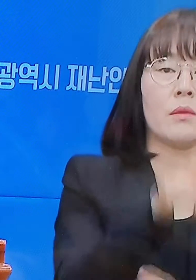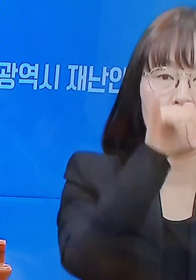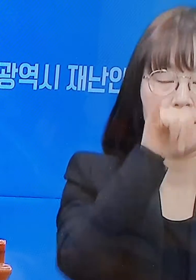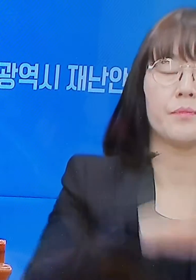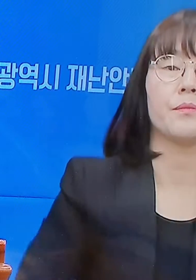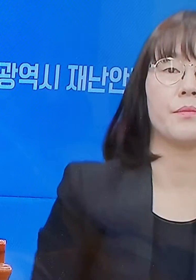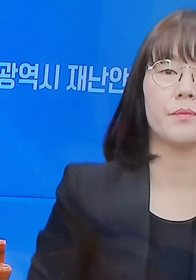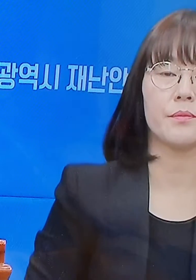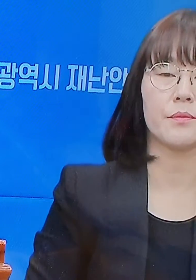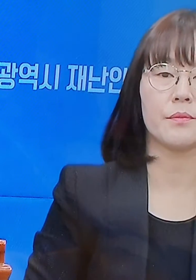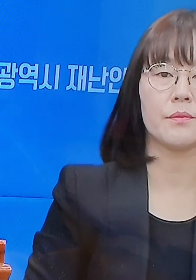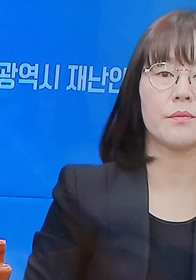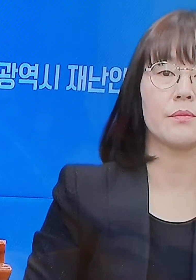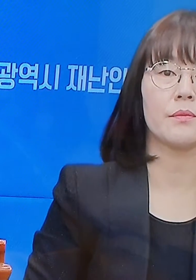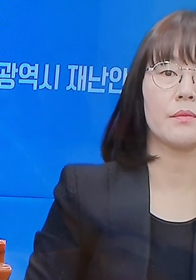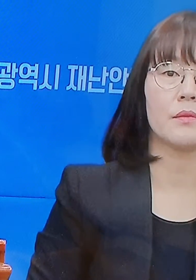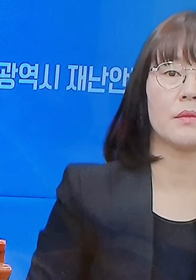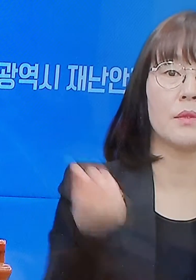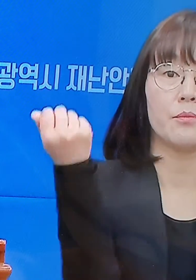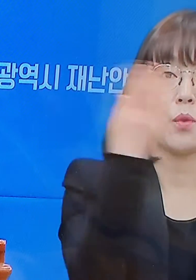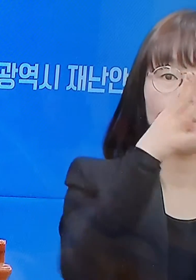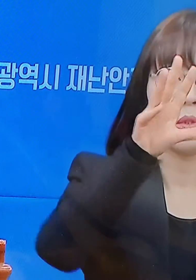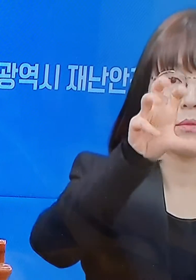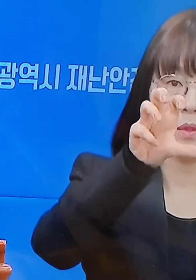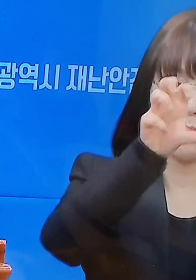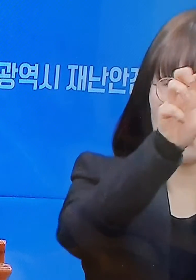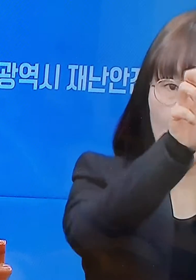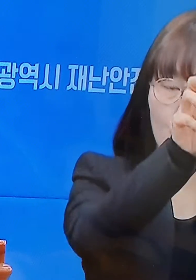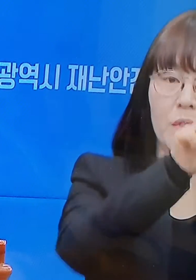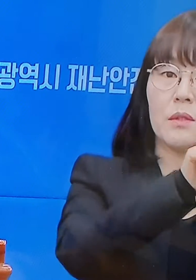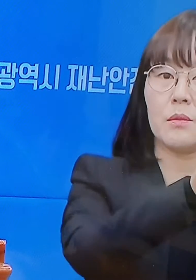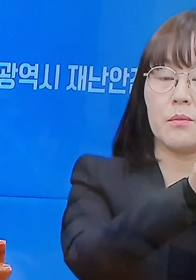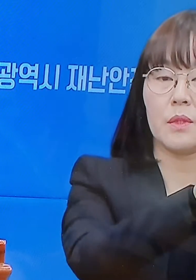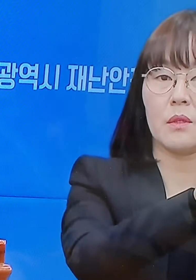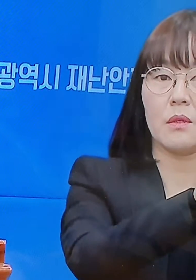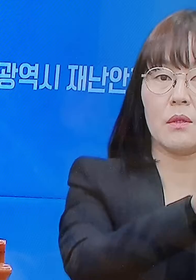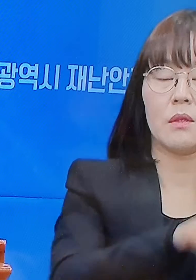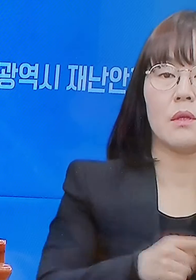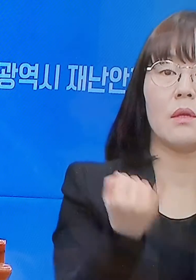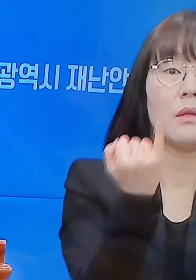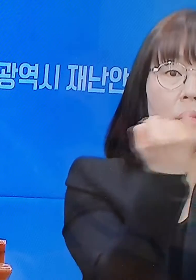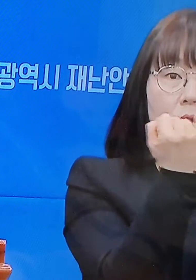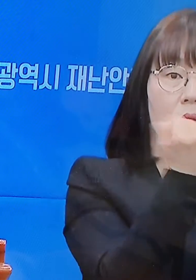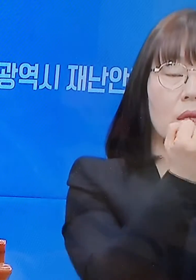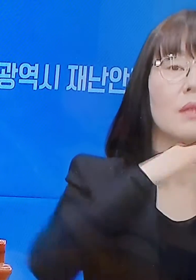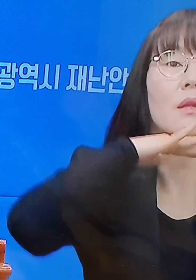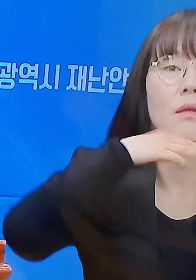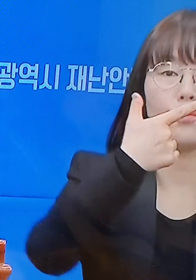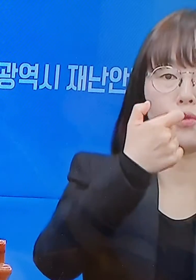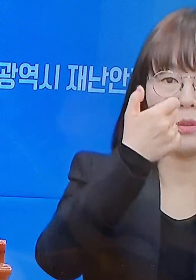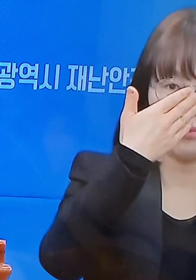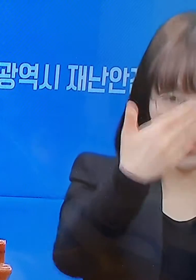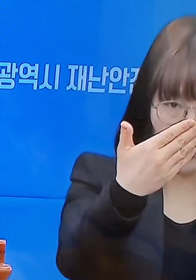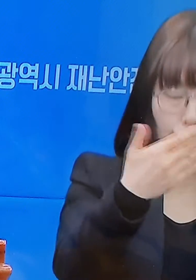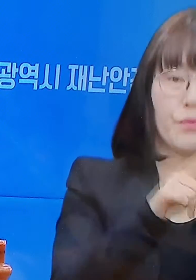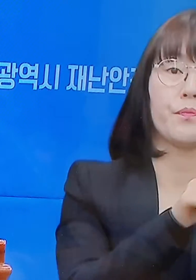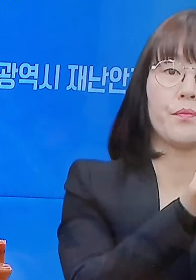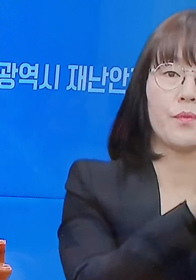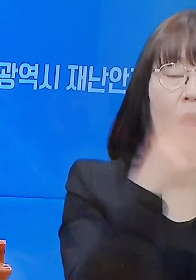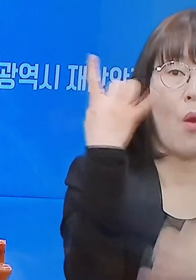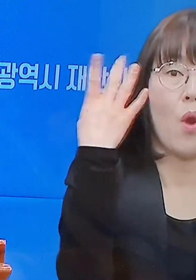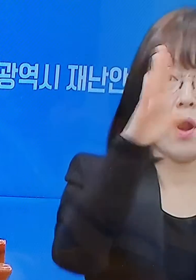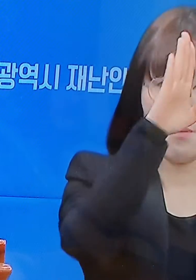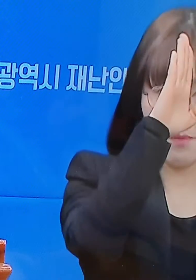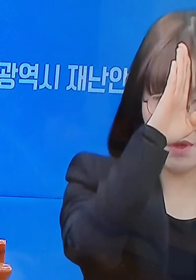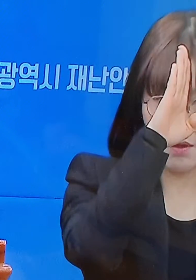body temperature by warming the external atmosphere, like room temperature.